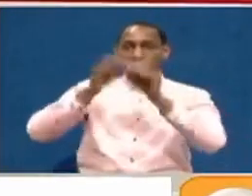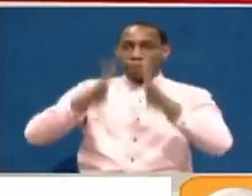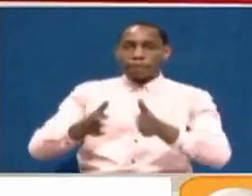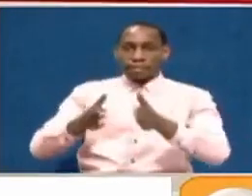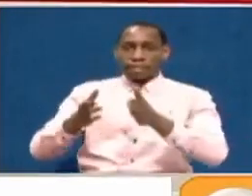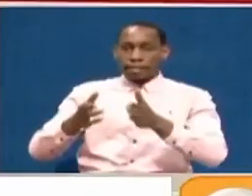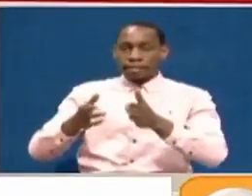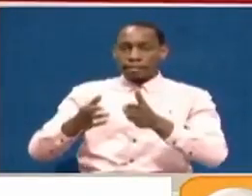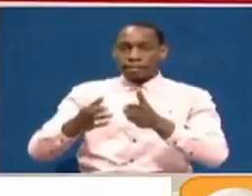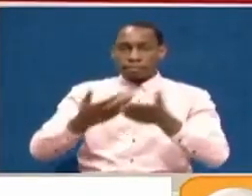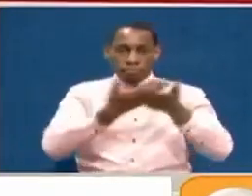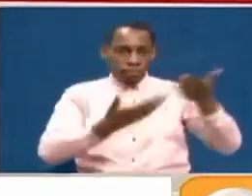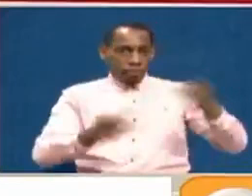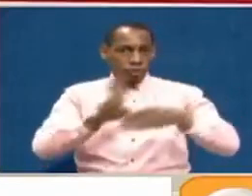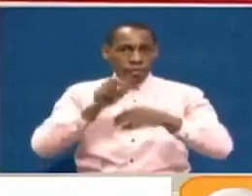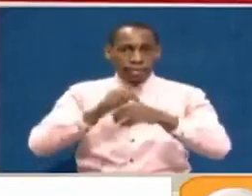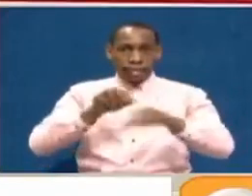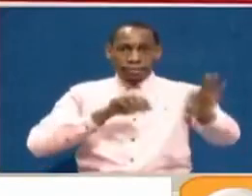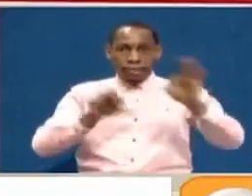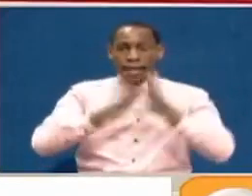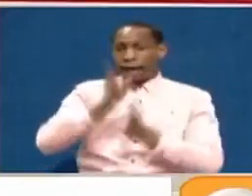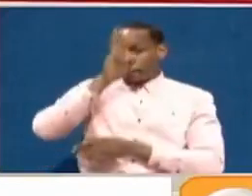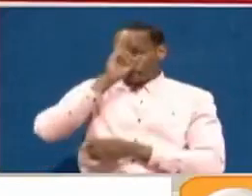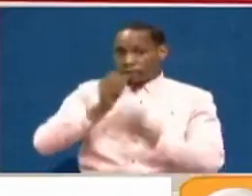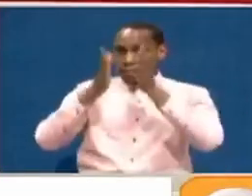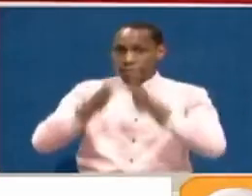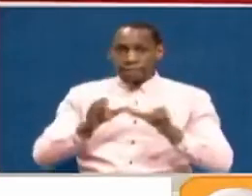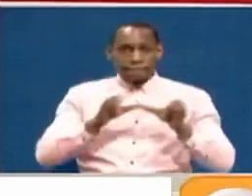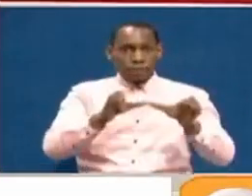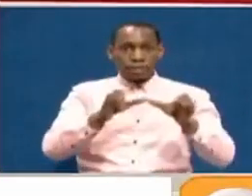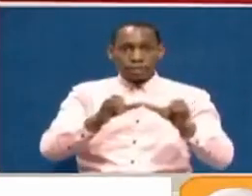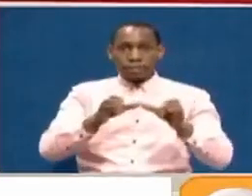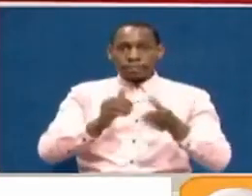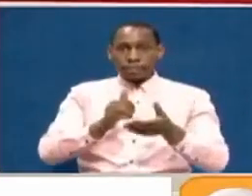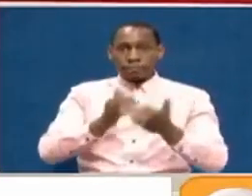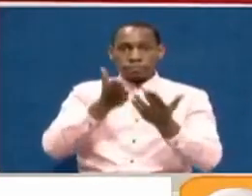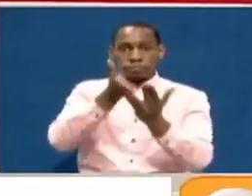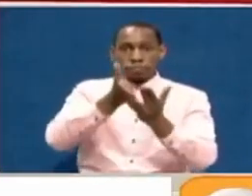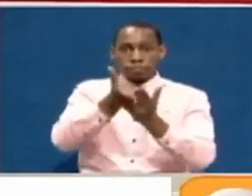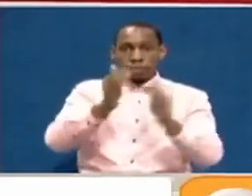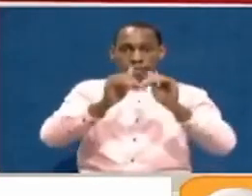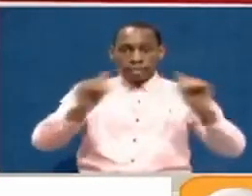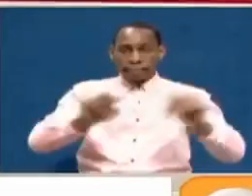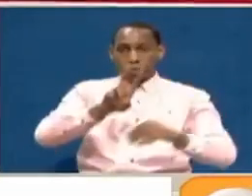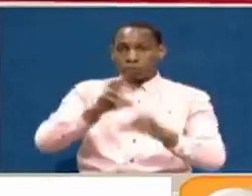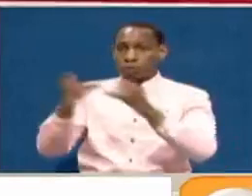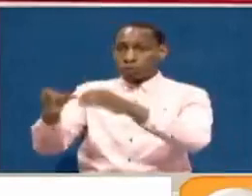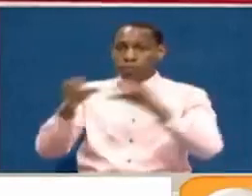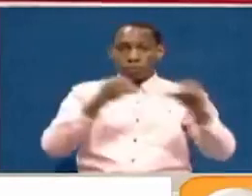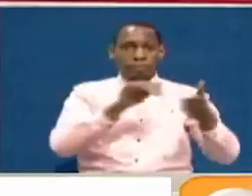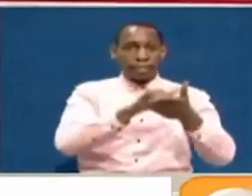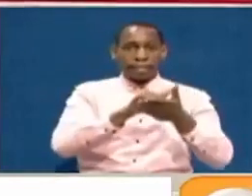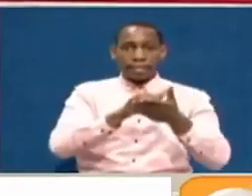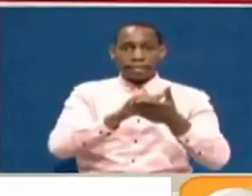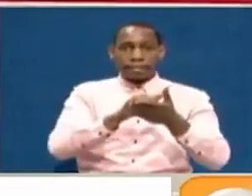roll to be used during the exercise. Police officers were forced to intervene to separate warring groups who